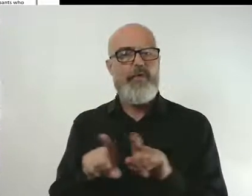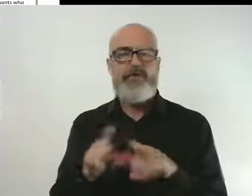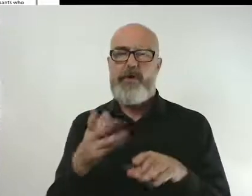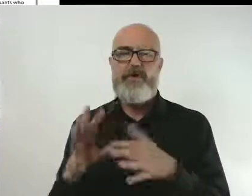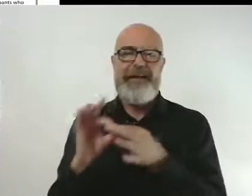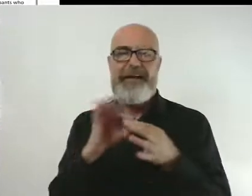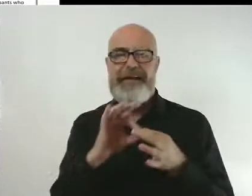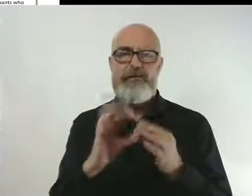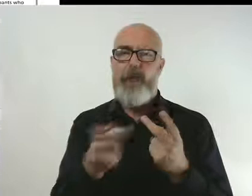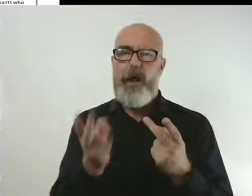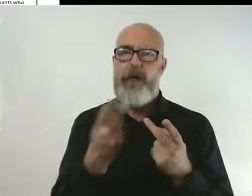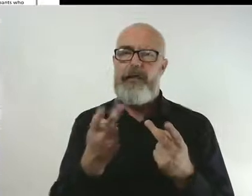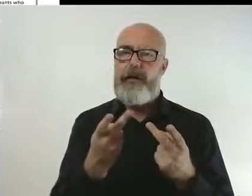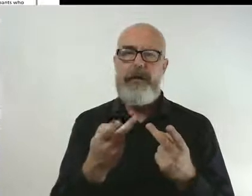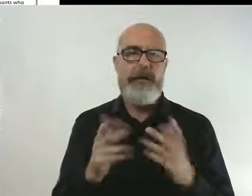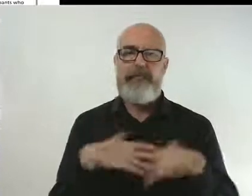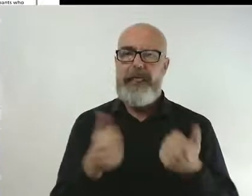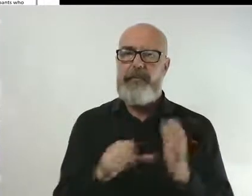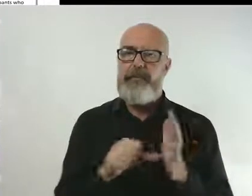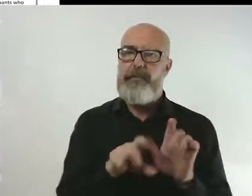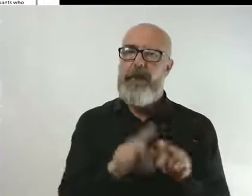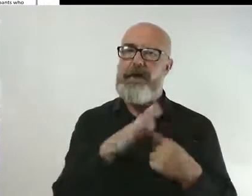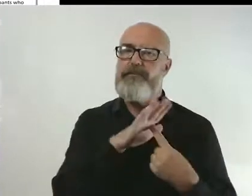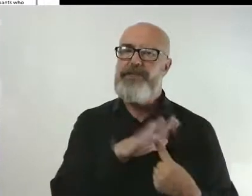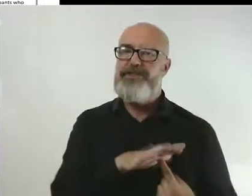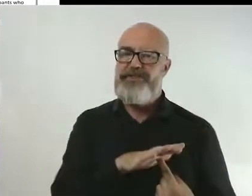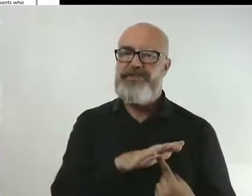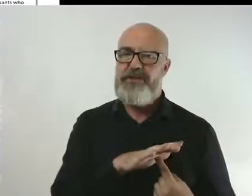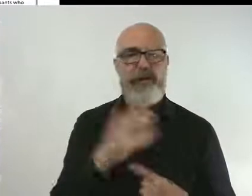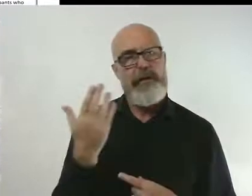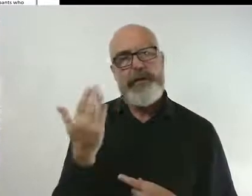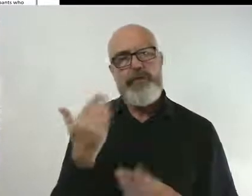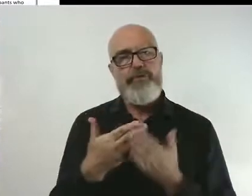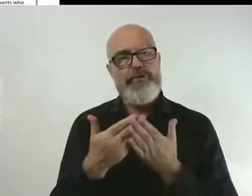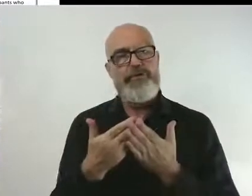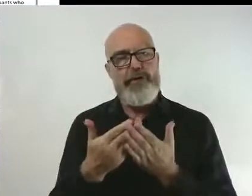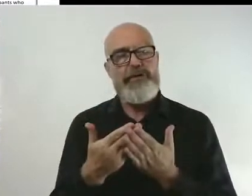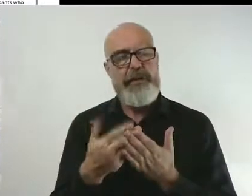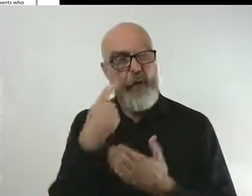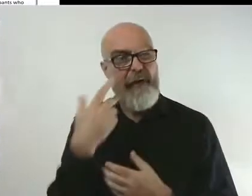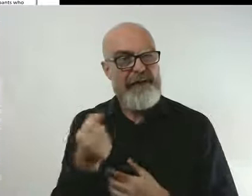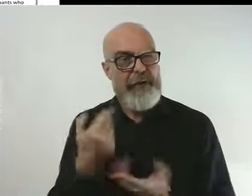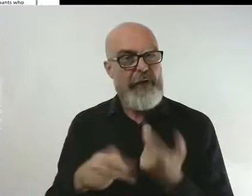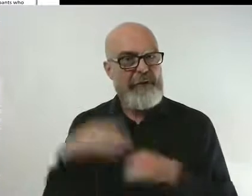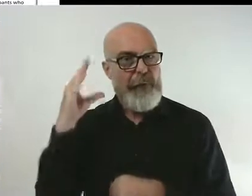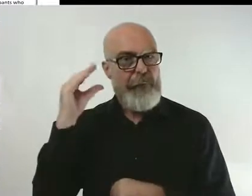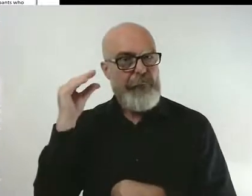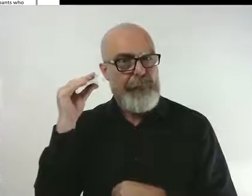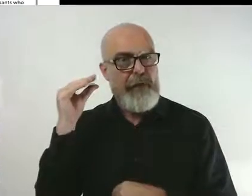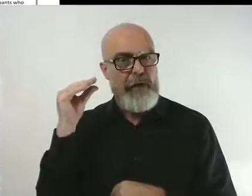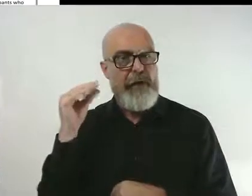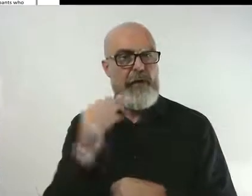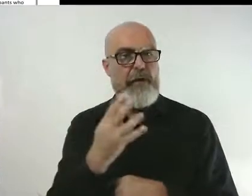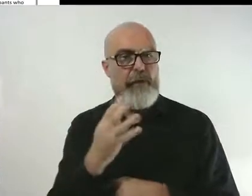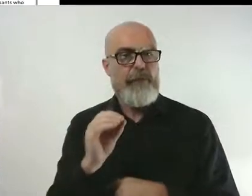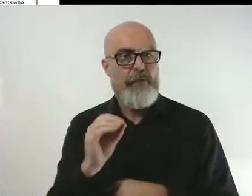Hearing may also be a driver of other health problems, for example, depression. In a recent study, I found that those